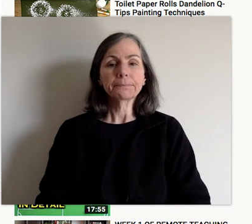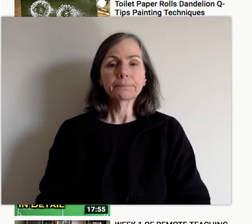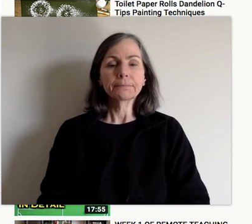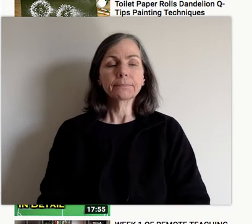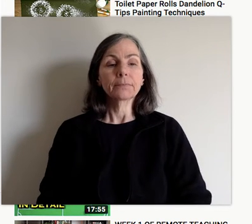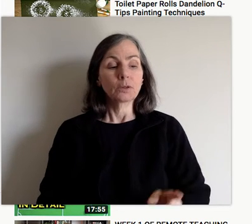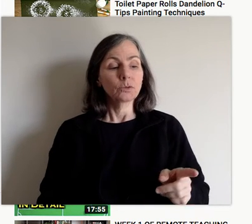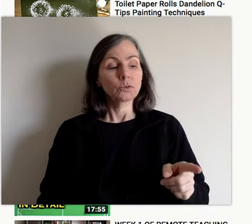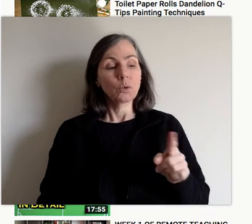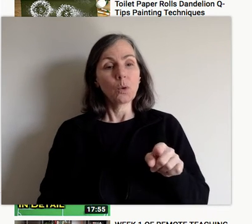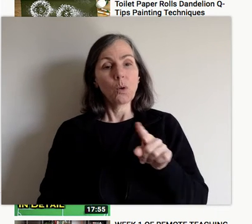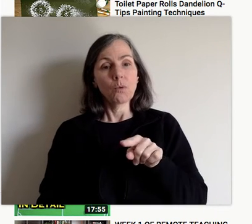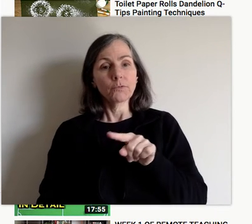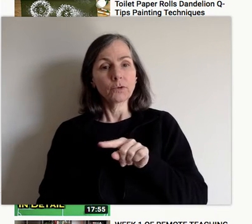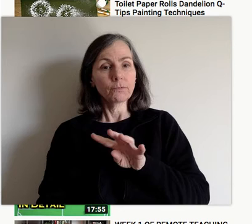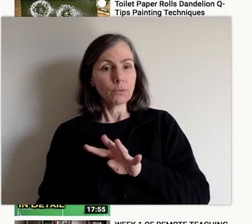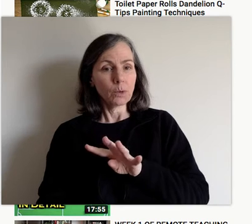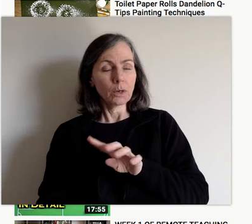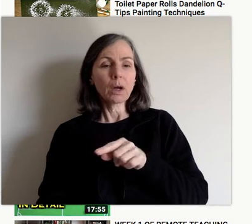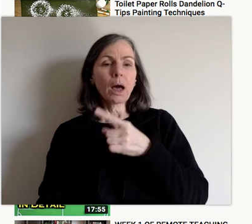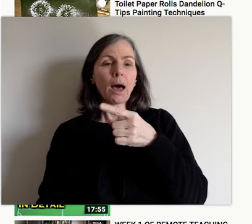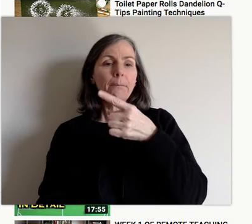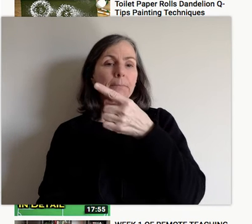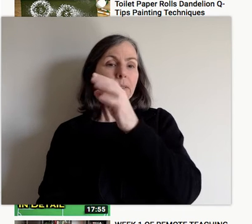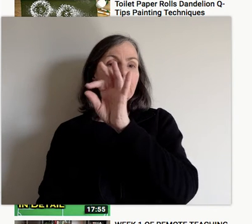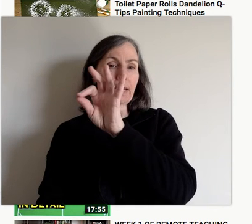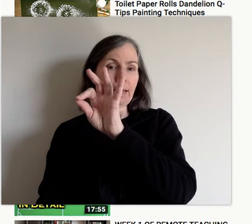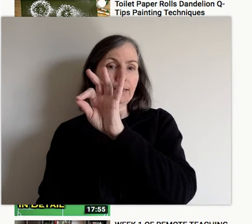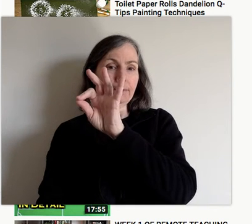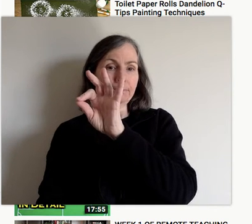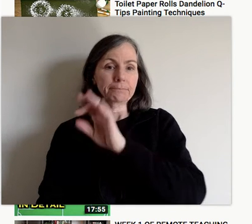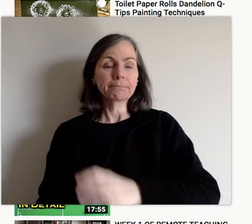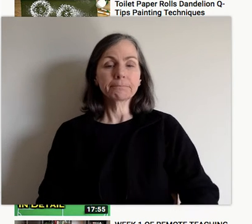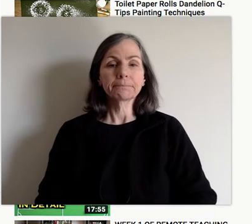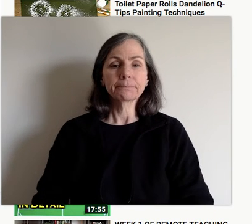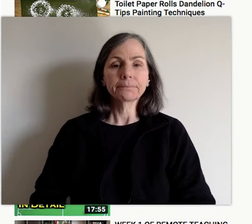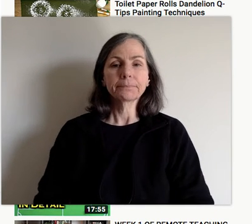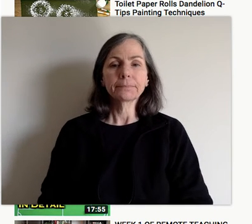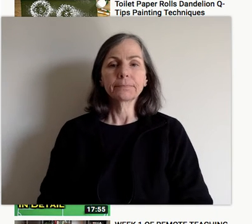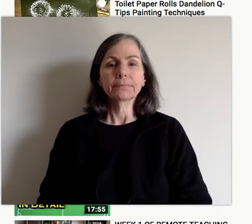2, 3, 4, 5, 6, 7, 8, 9.